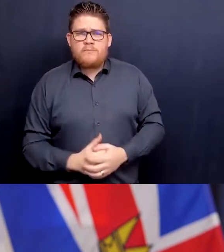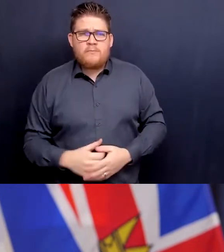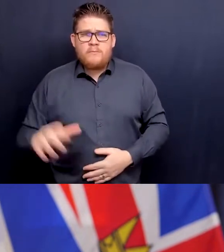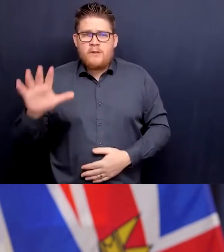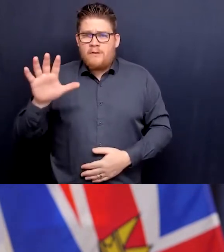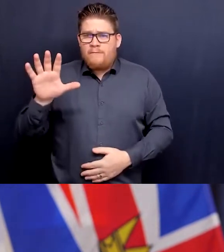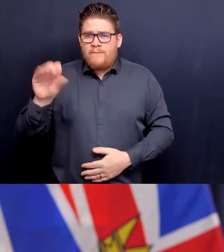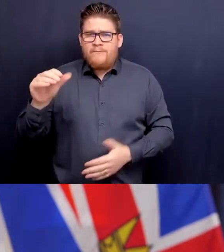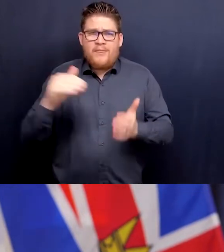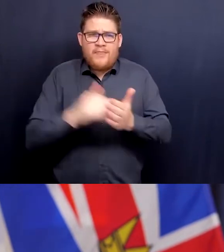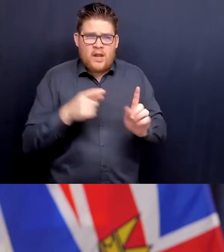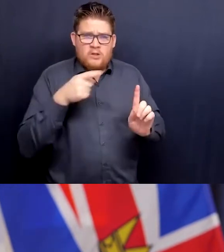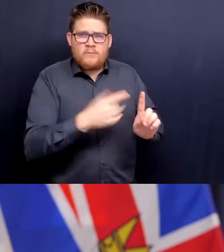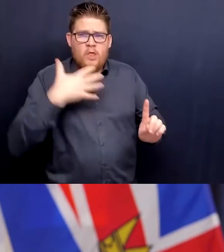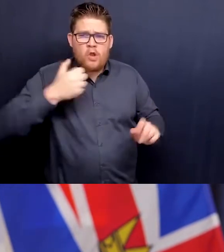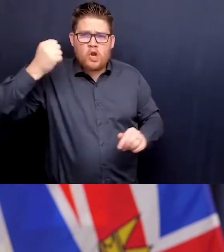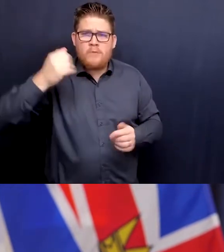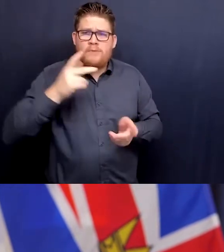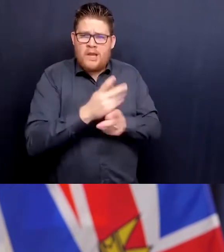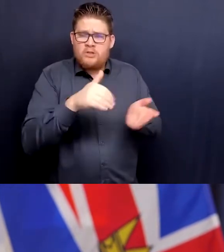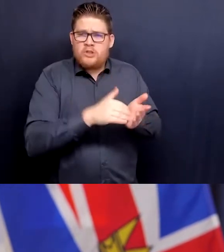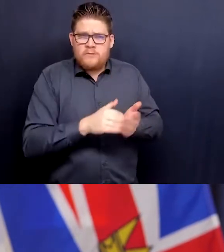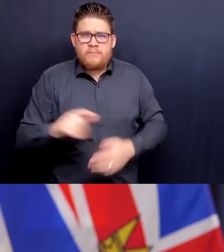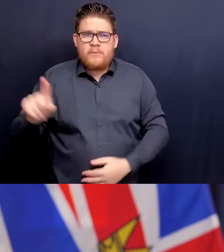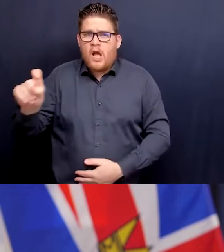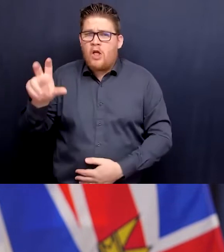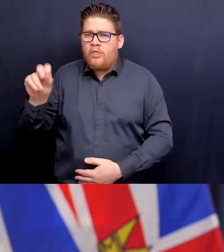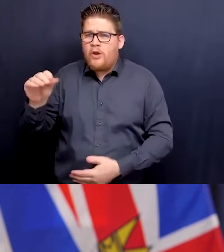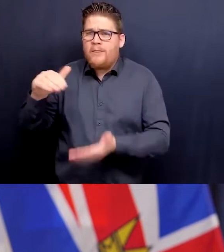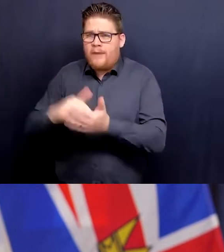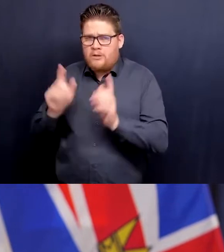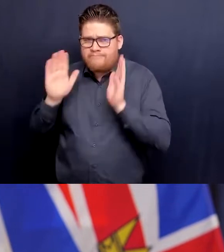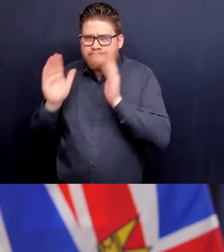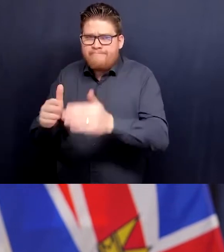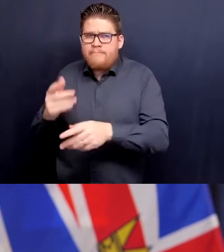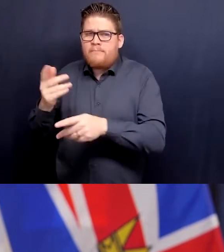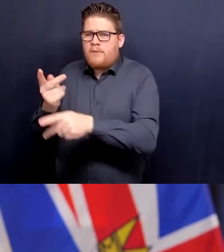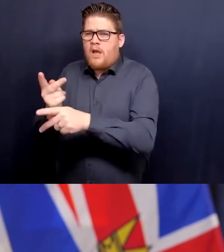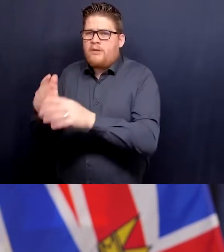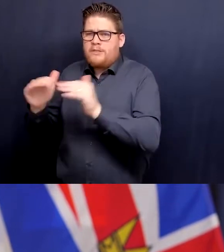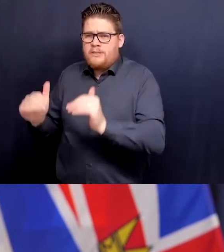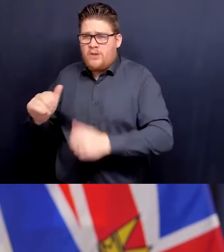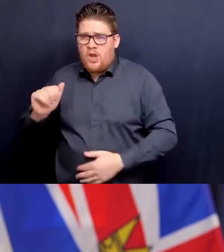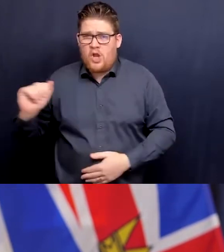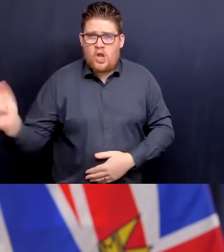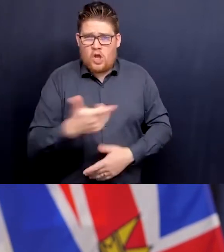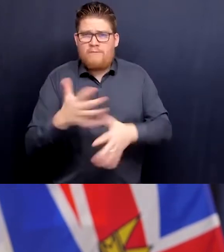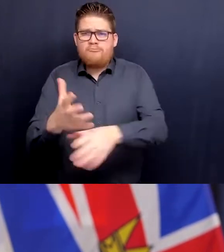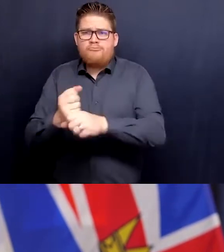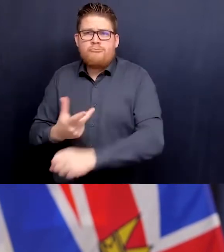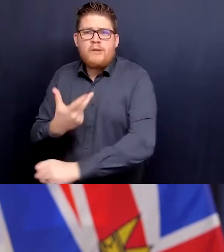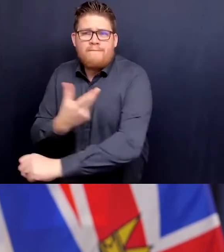whom, every one of whom is vaccinated. How we have healthcare workers who are determined and committed to